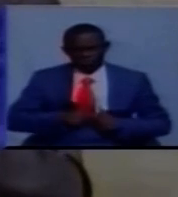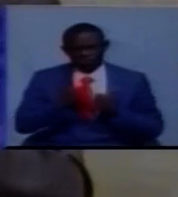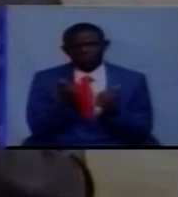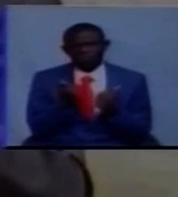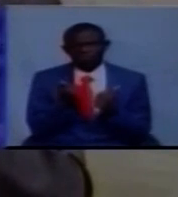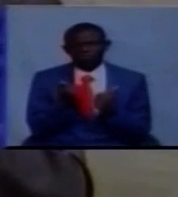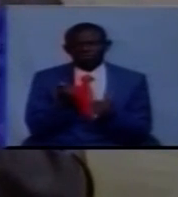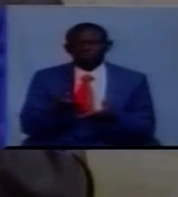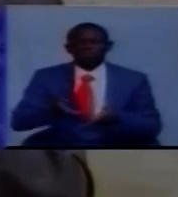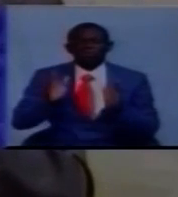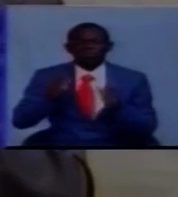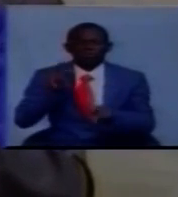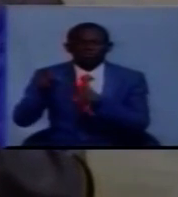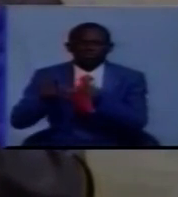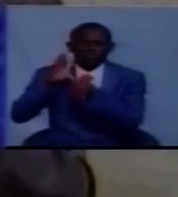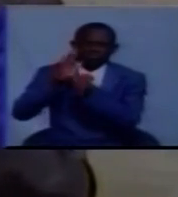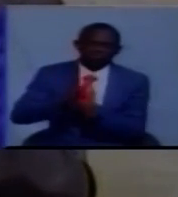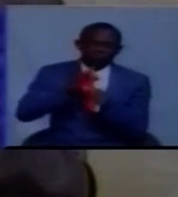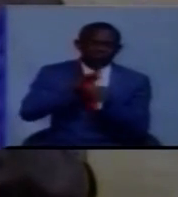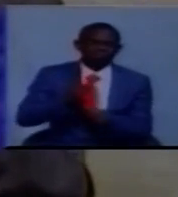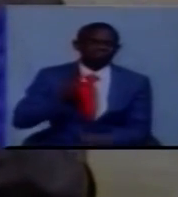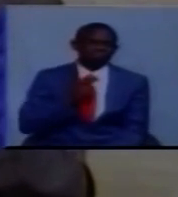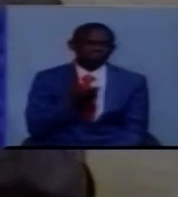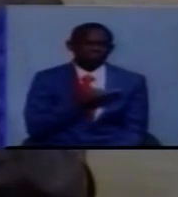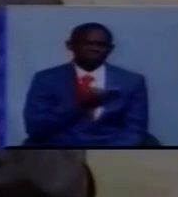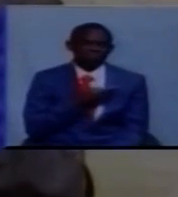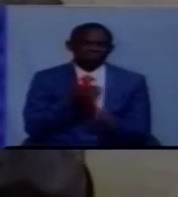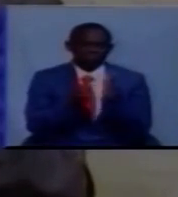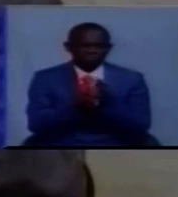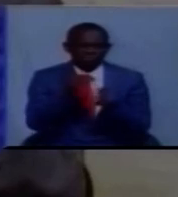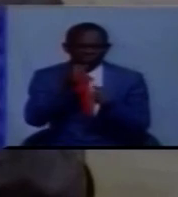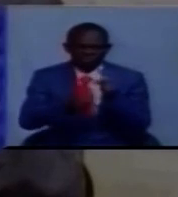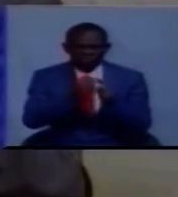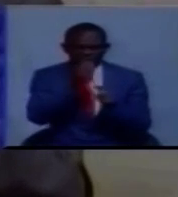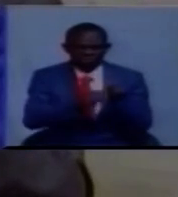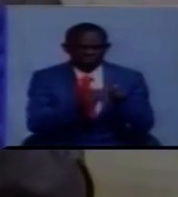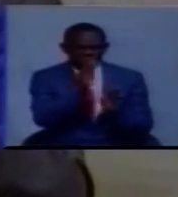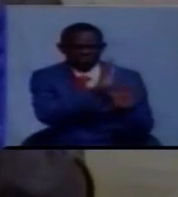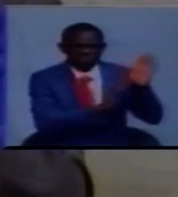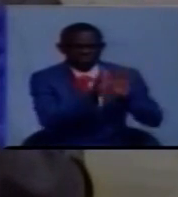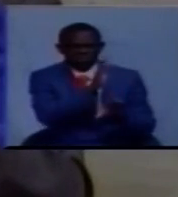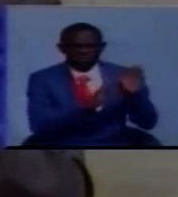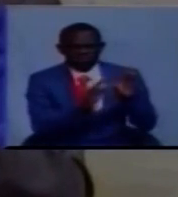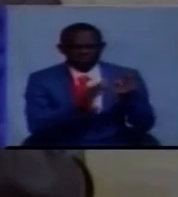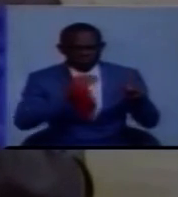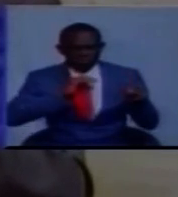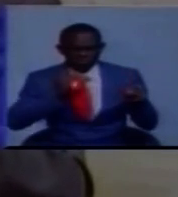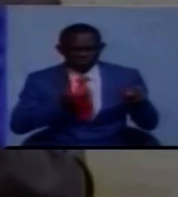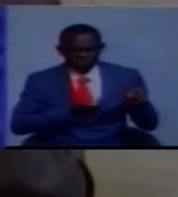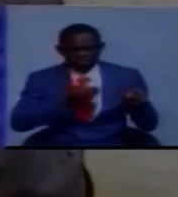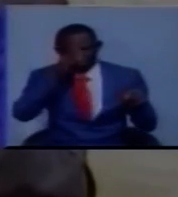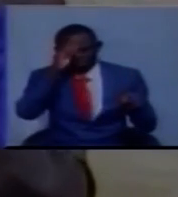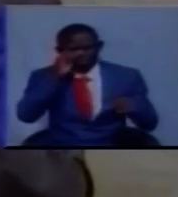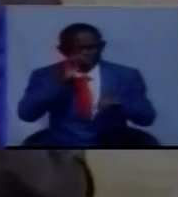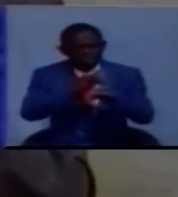like sexual harassment. We have encouraged, and this is what we are trying to incorporate in one of the, as we are revising the labor